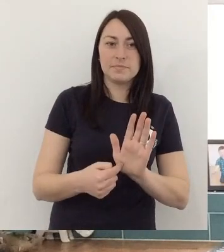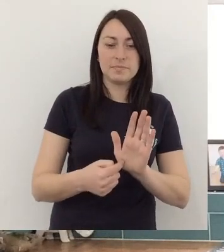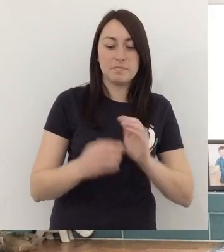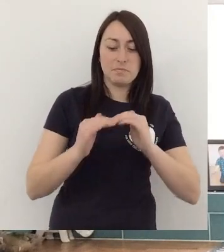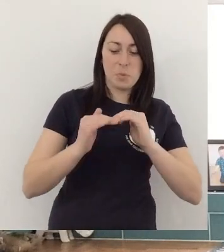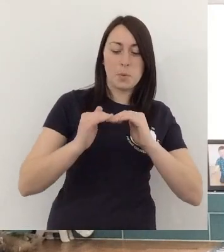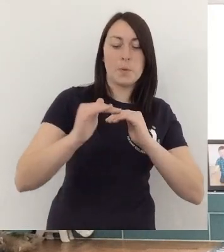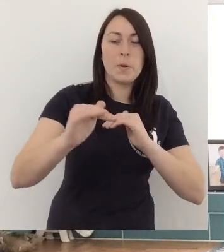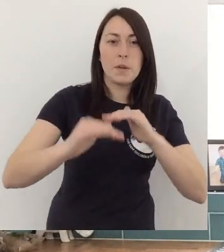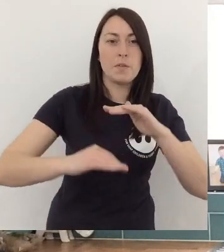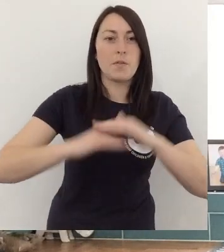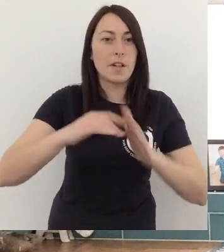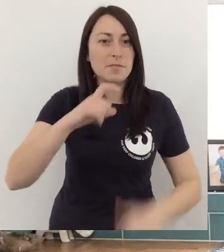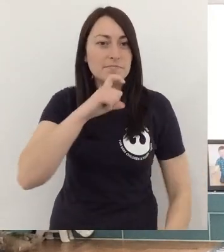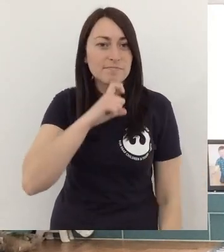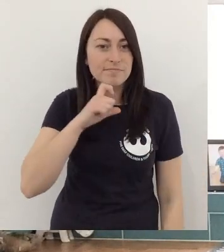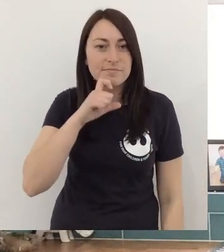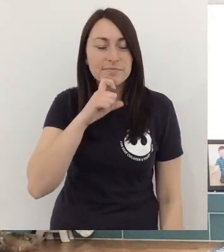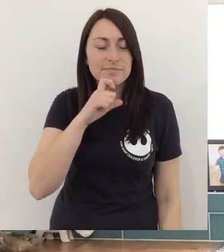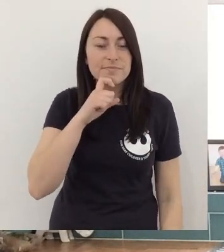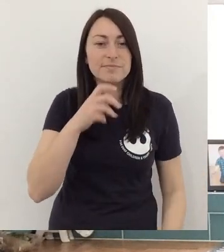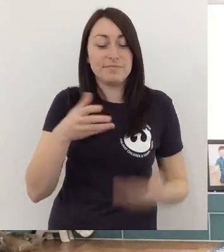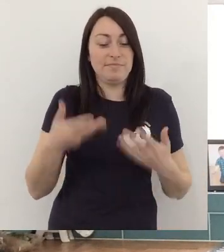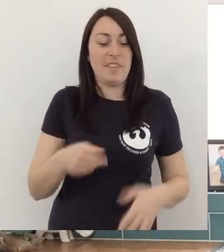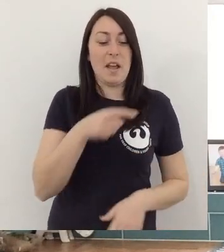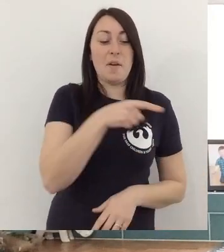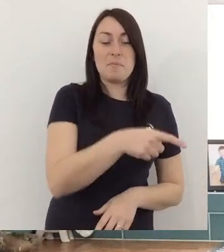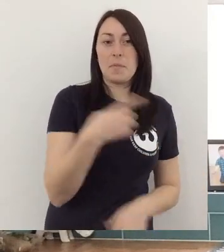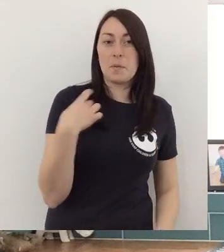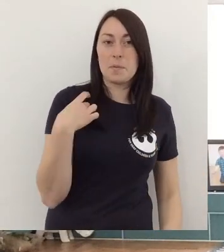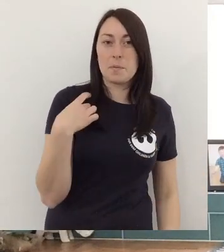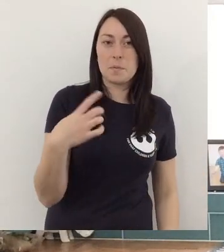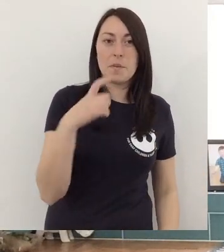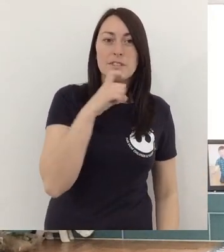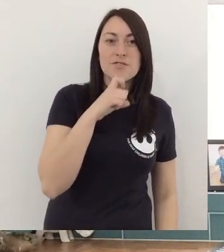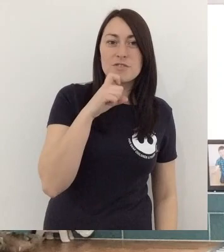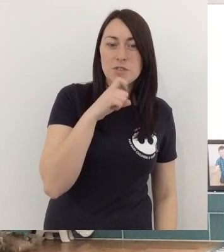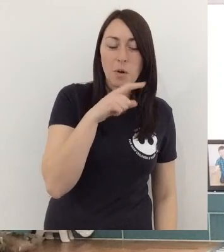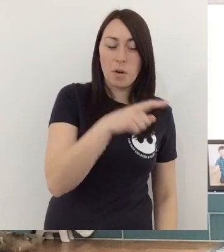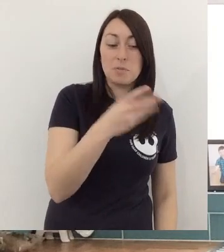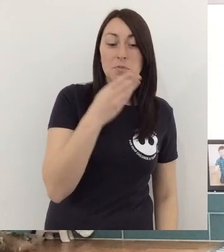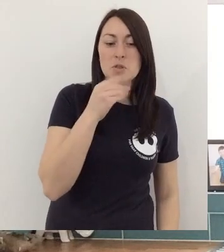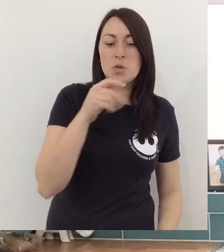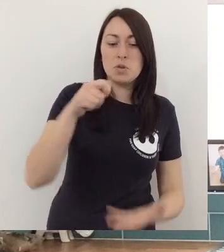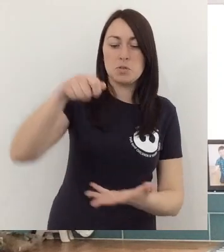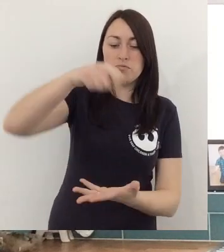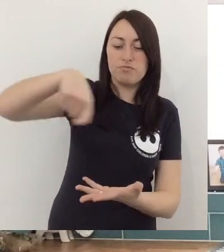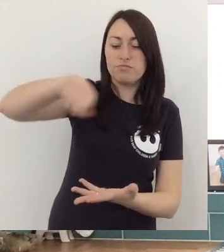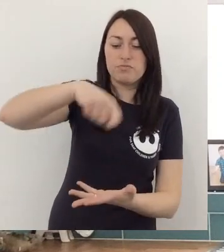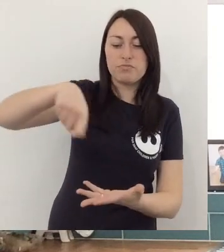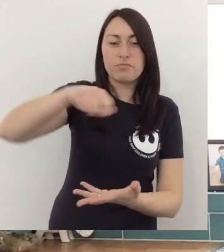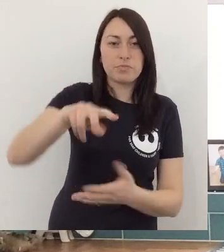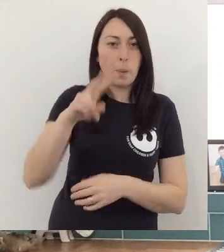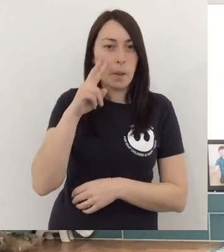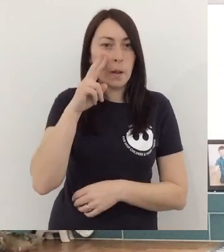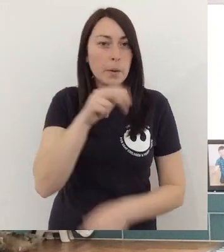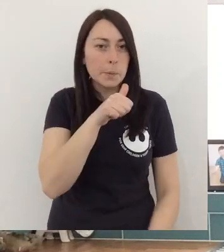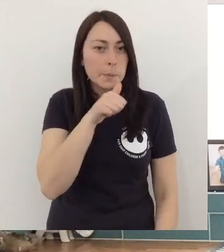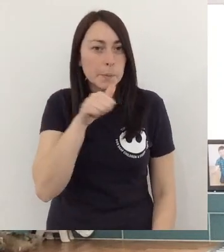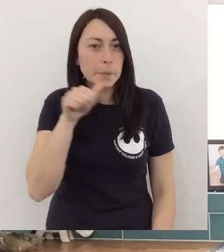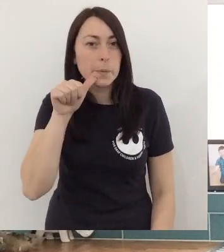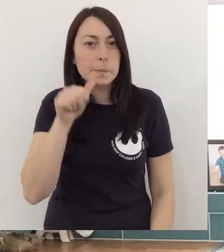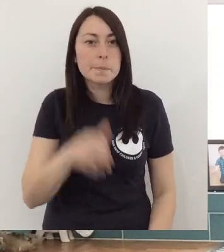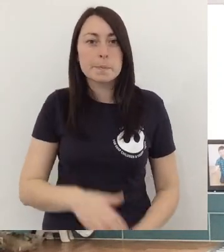That is completely coated in chocolate, and I've just got some white chocolate that I've melted. I was just going to drizzle over the top so